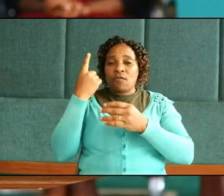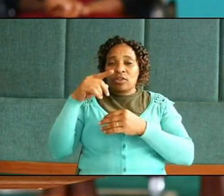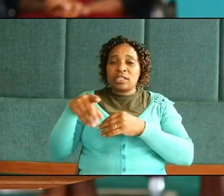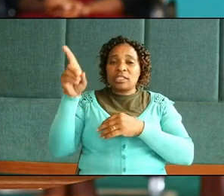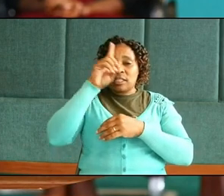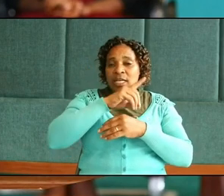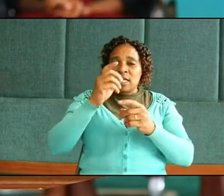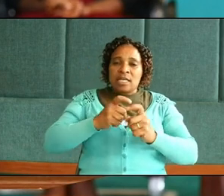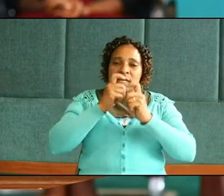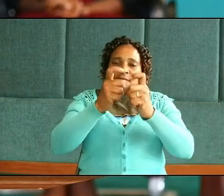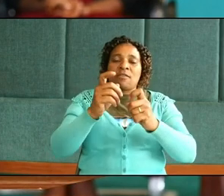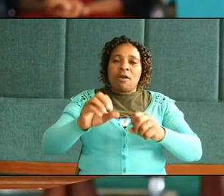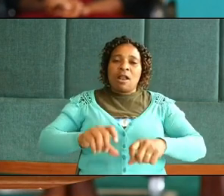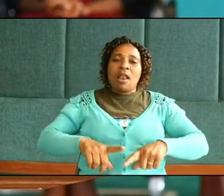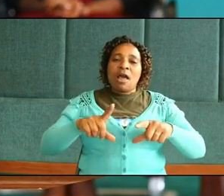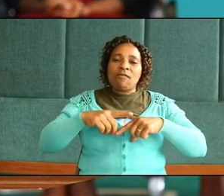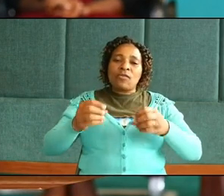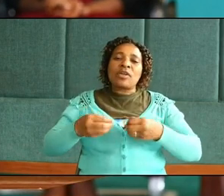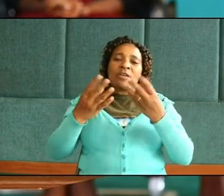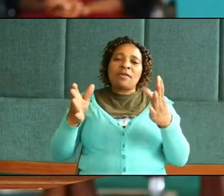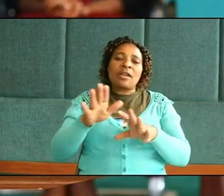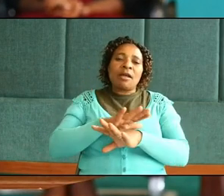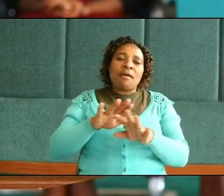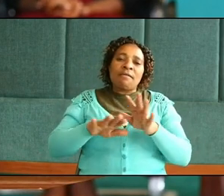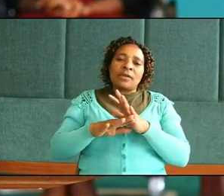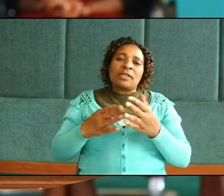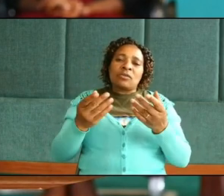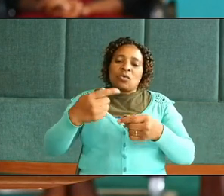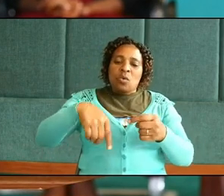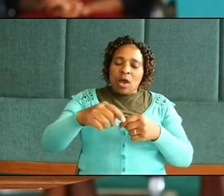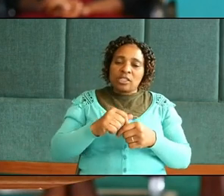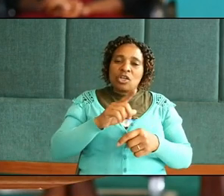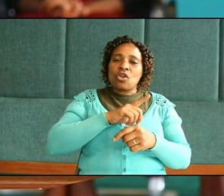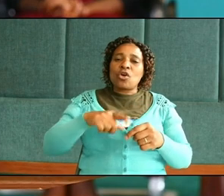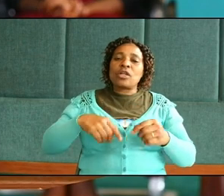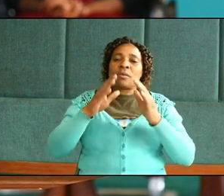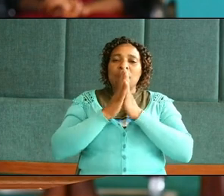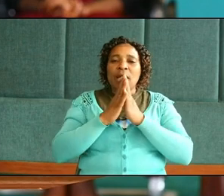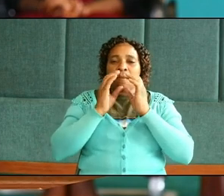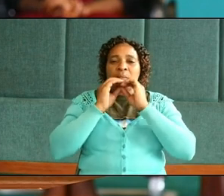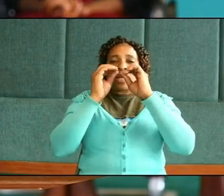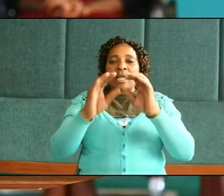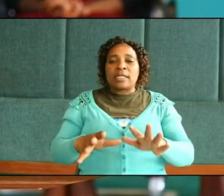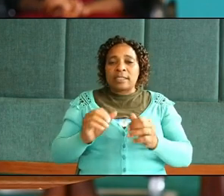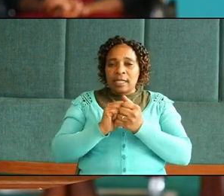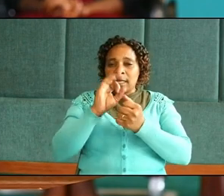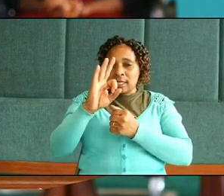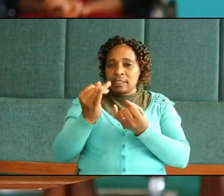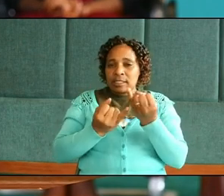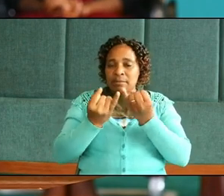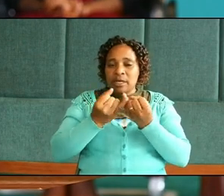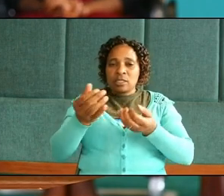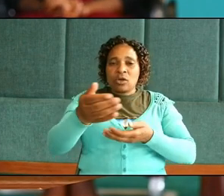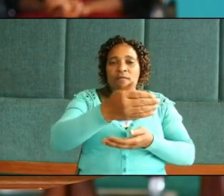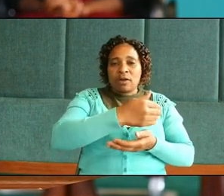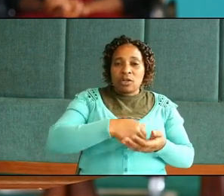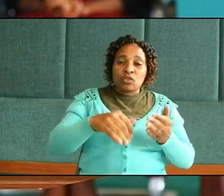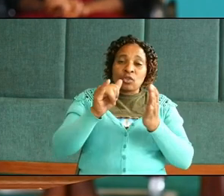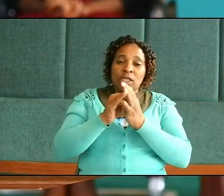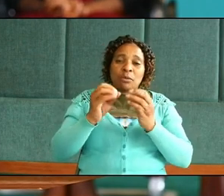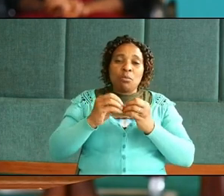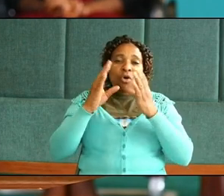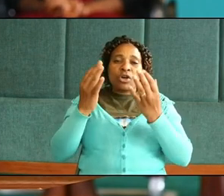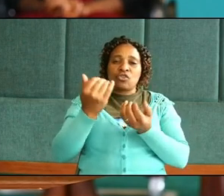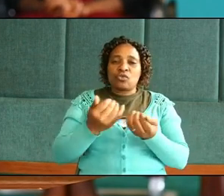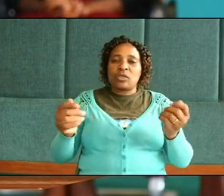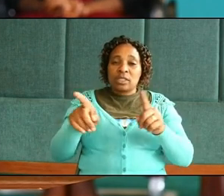the gift of life and everything you've given us. Dear God, I'd like to pray that you may please bless the 13th Sabbath offering so that more